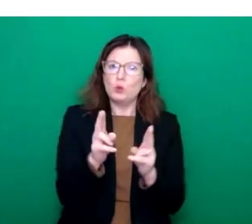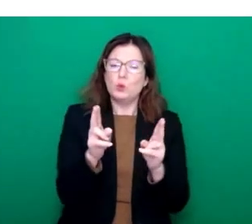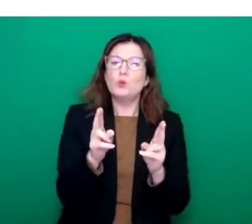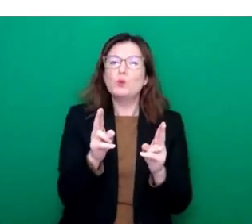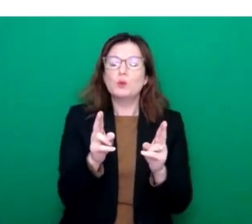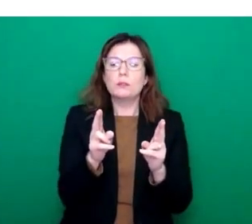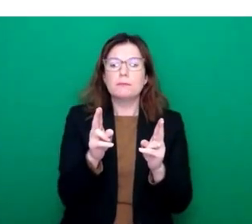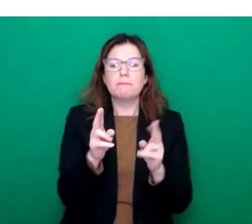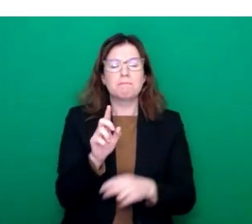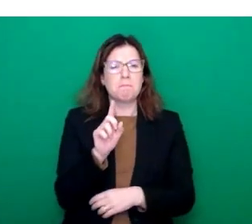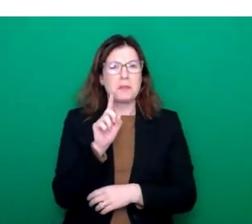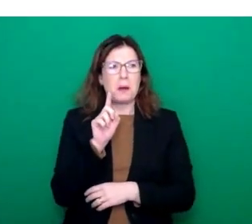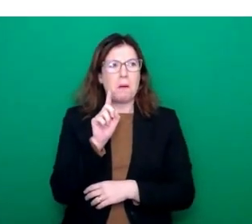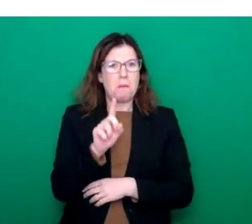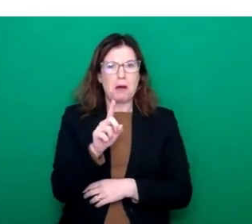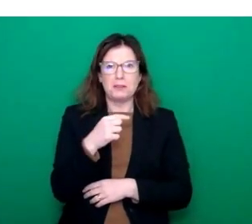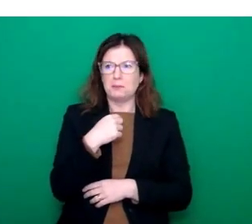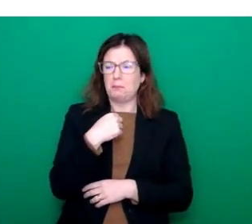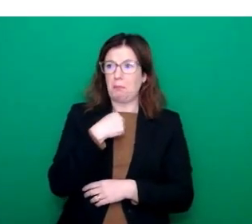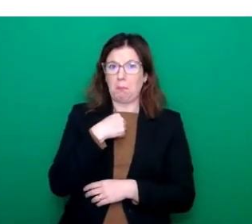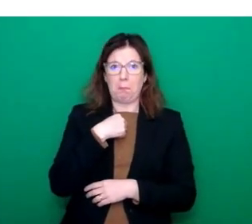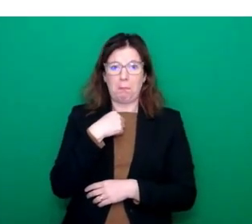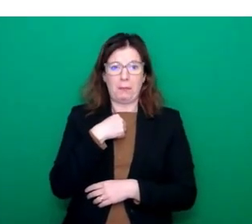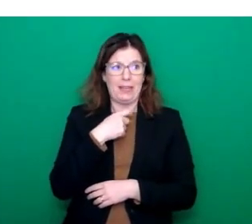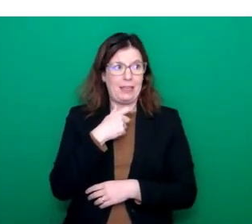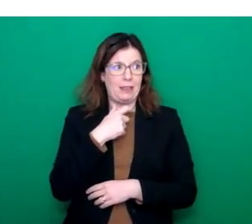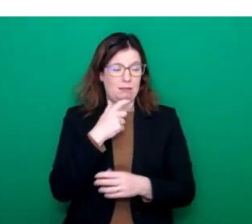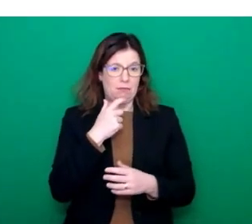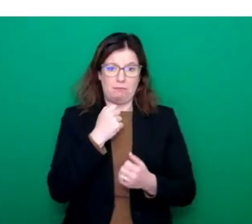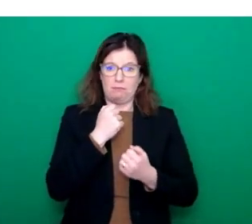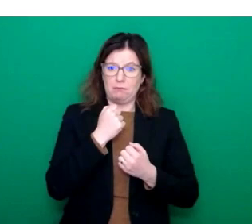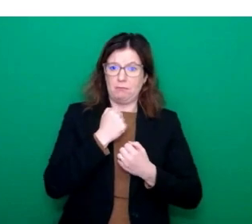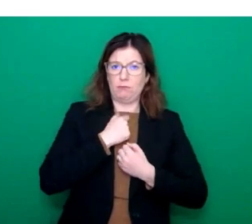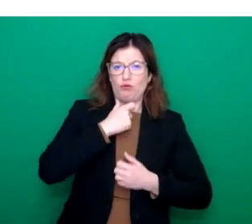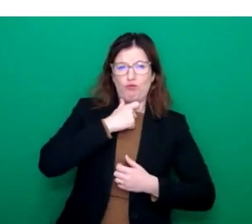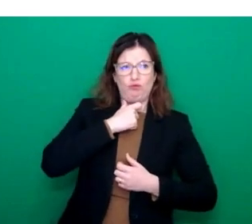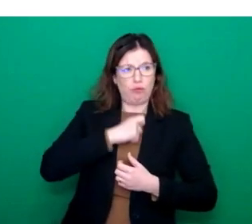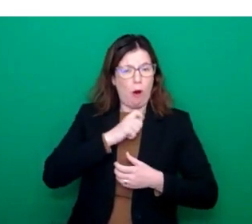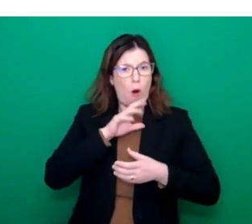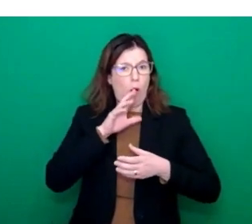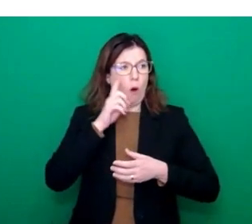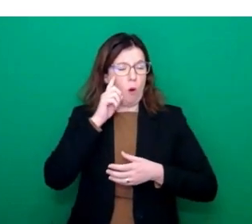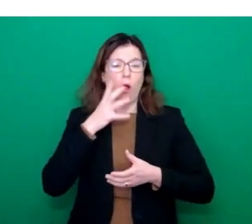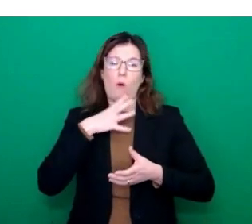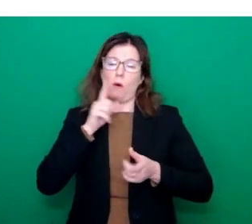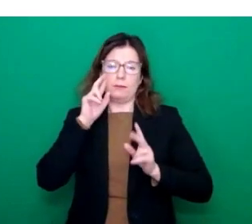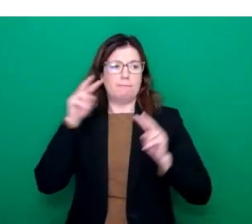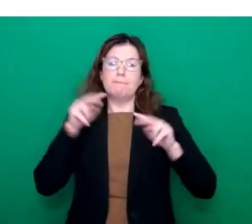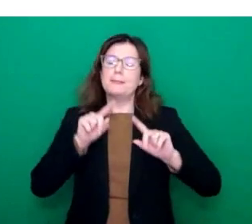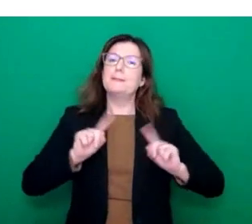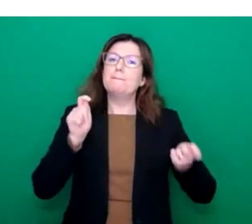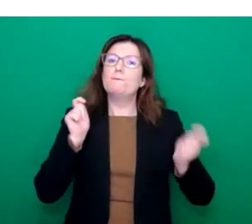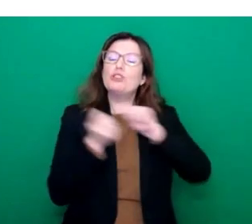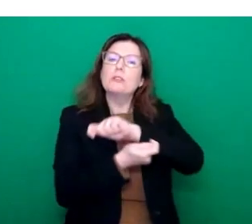However, what I'm seeking to do with this role is to think about things slightly differently. Think about how we